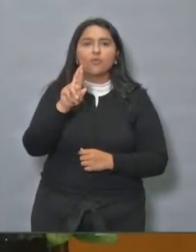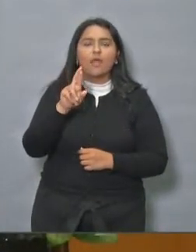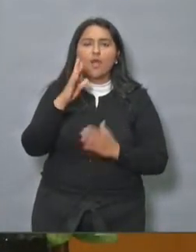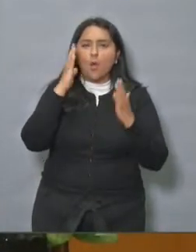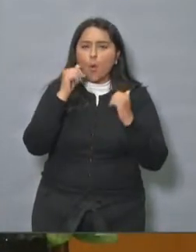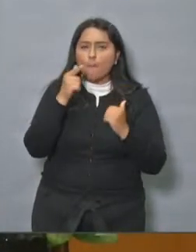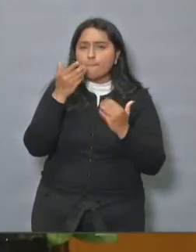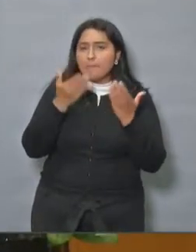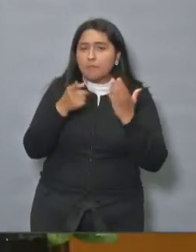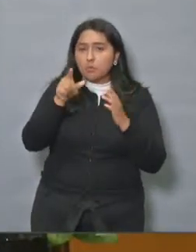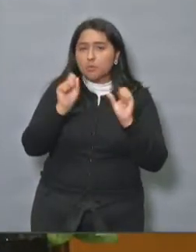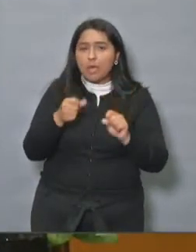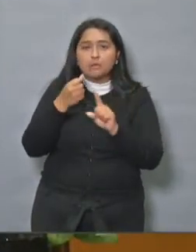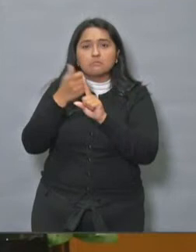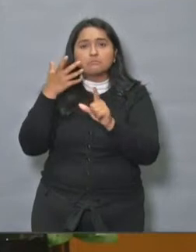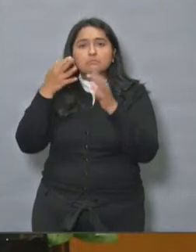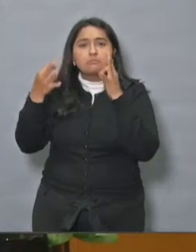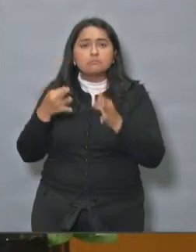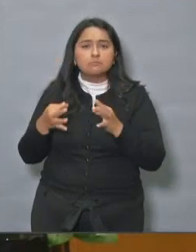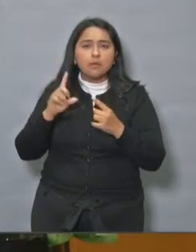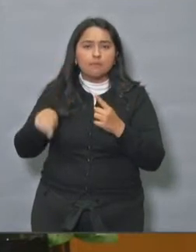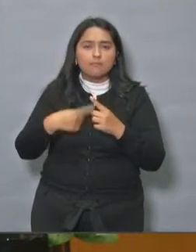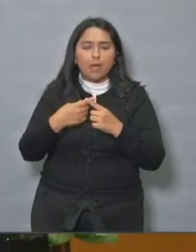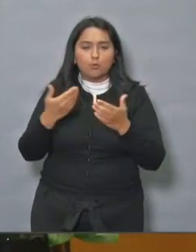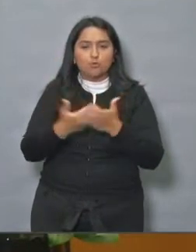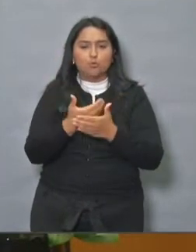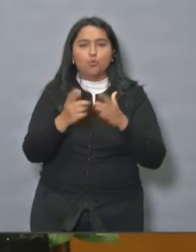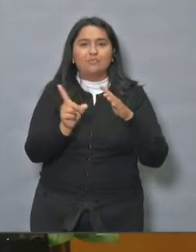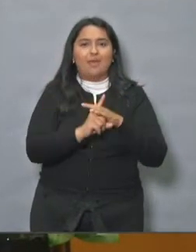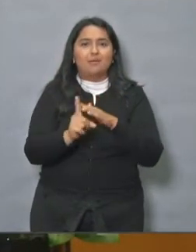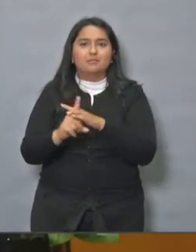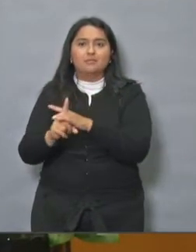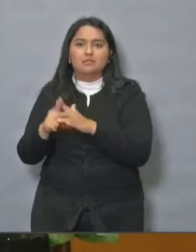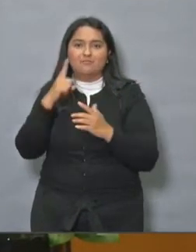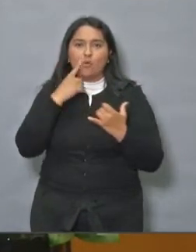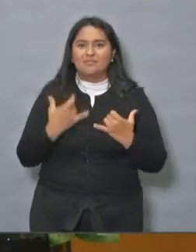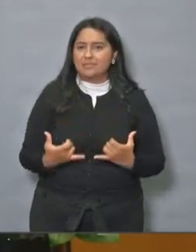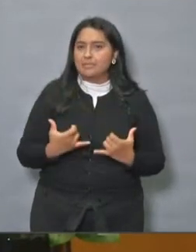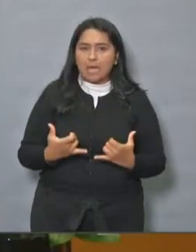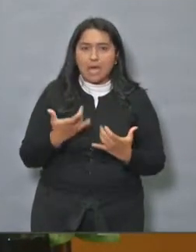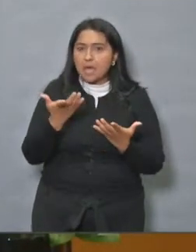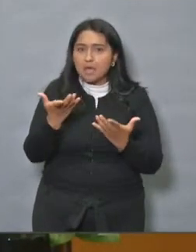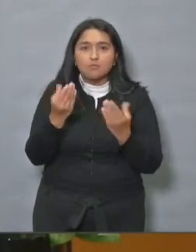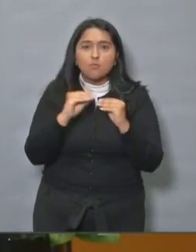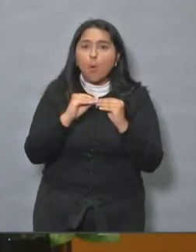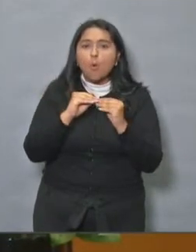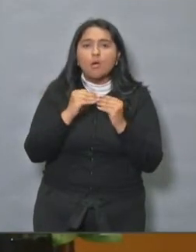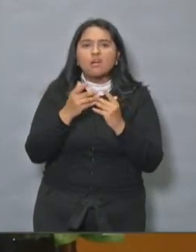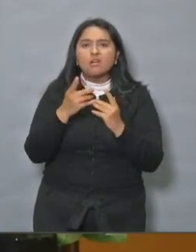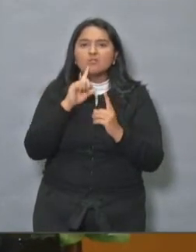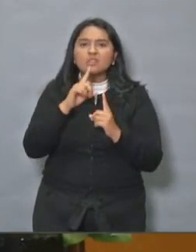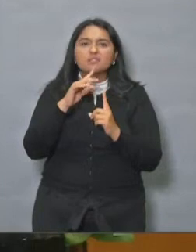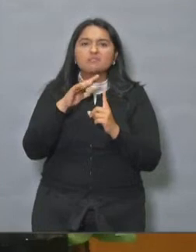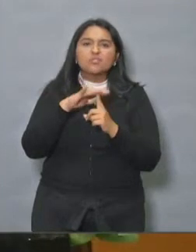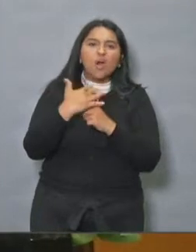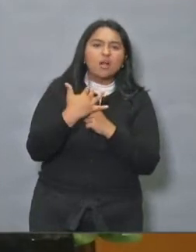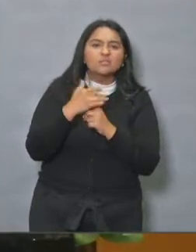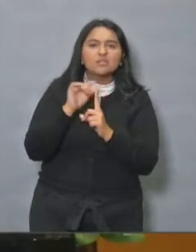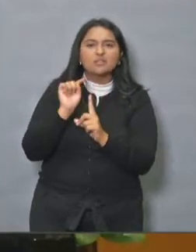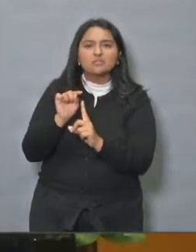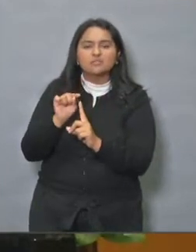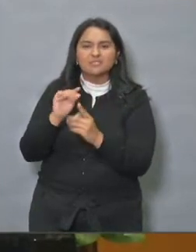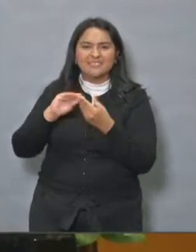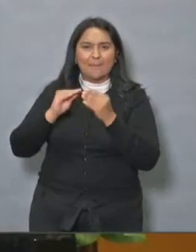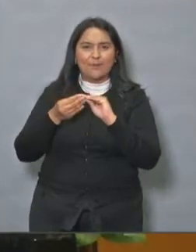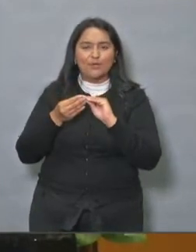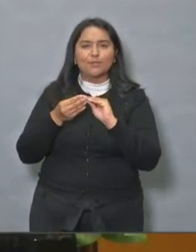could elaborate a little bit on the new cases number from today, if you're able to provide any more context, the 2,571. I know